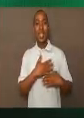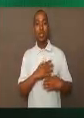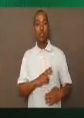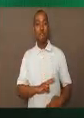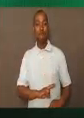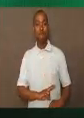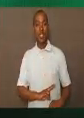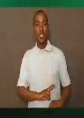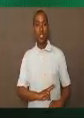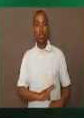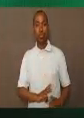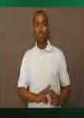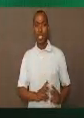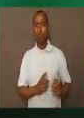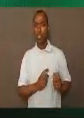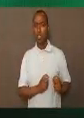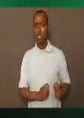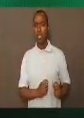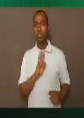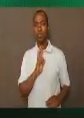ventricles are much thicker.